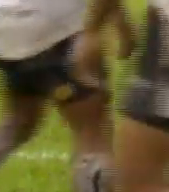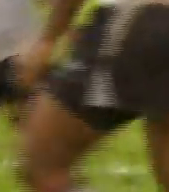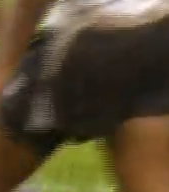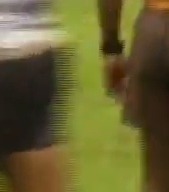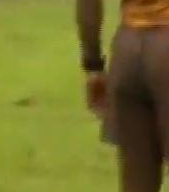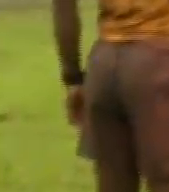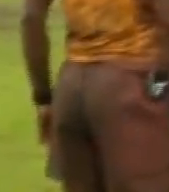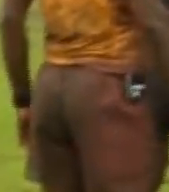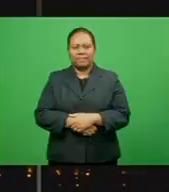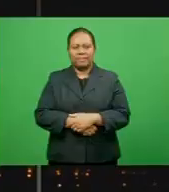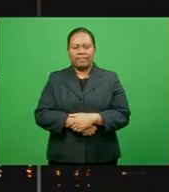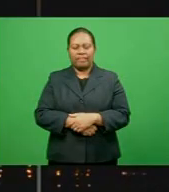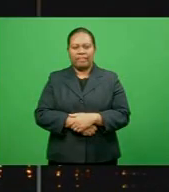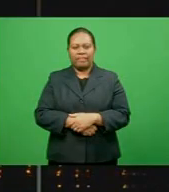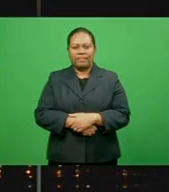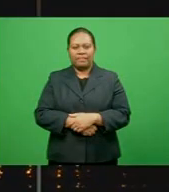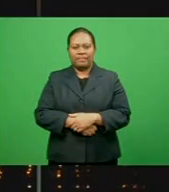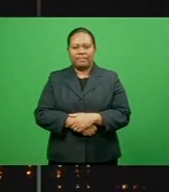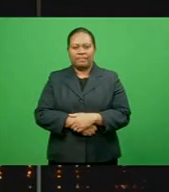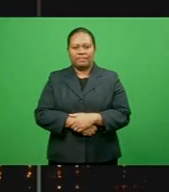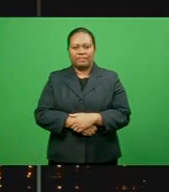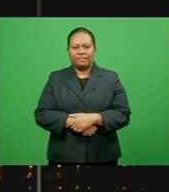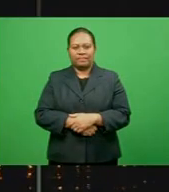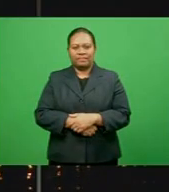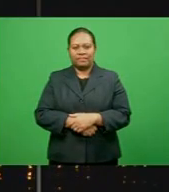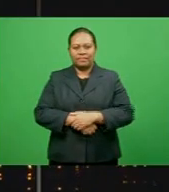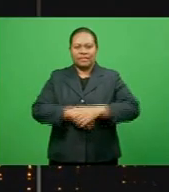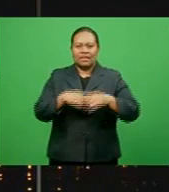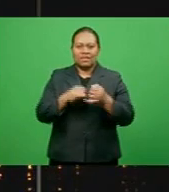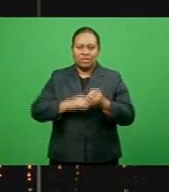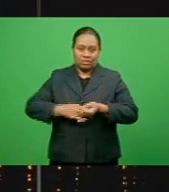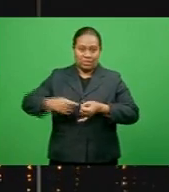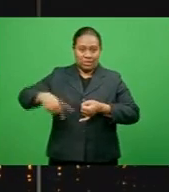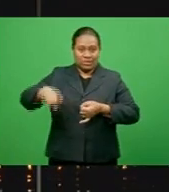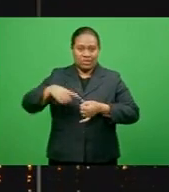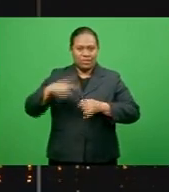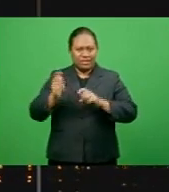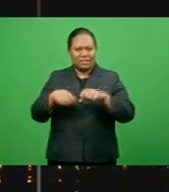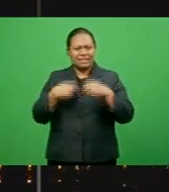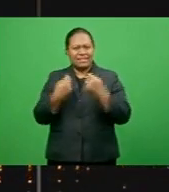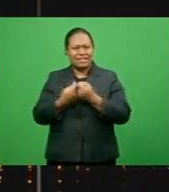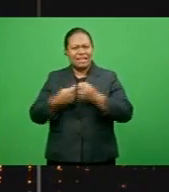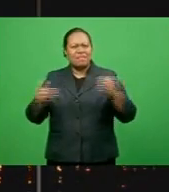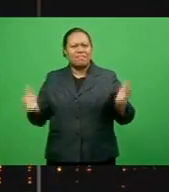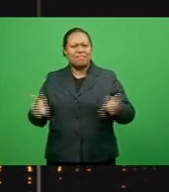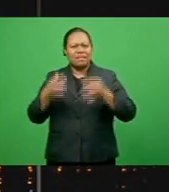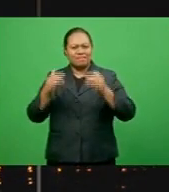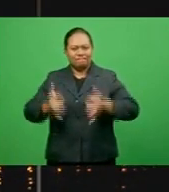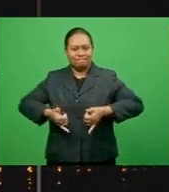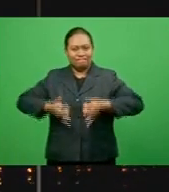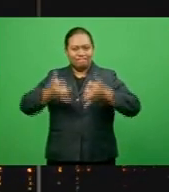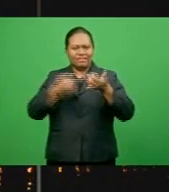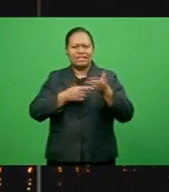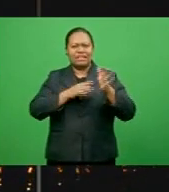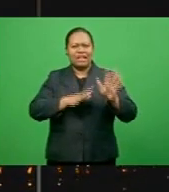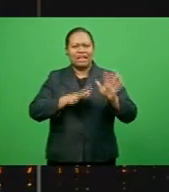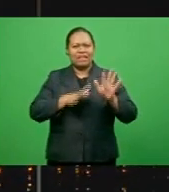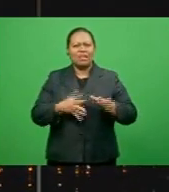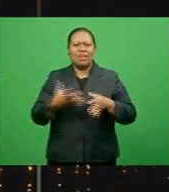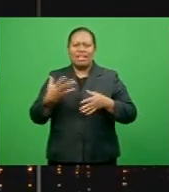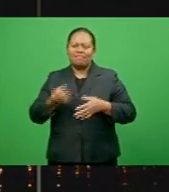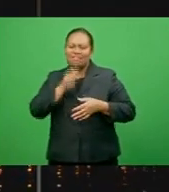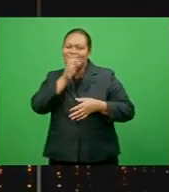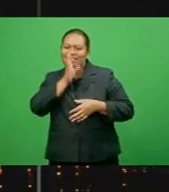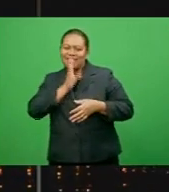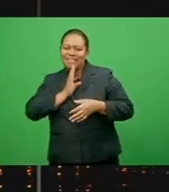has he gone in? The Ramsami Suva side played the Skipper Cup match against Tailevu with heavy hearts last